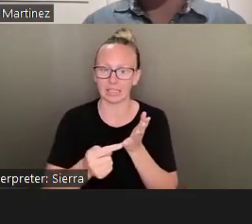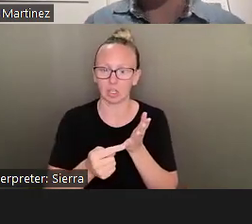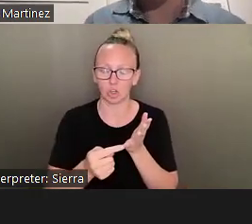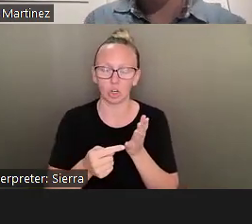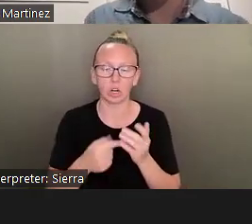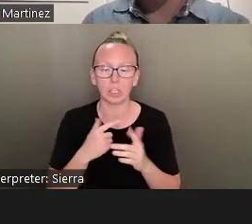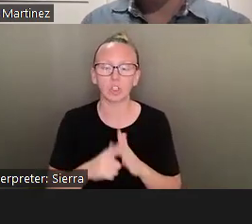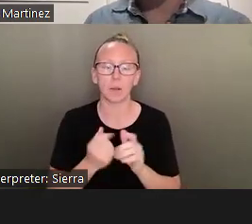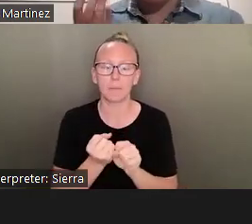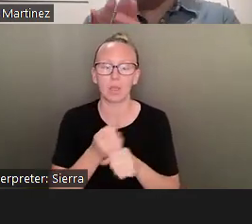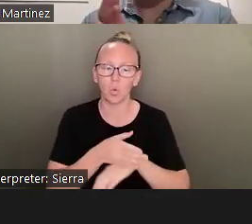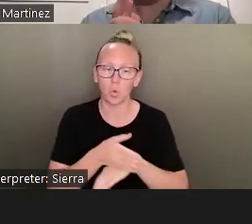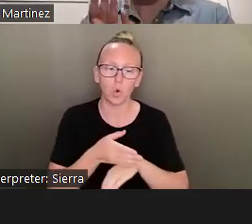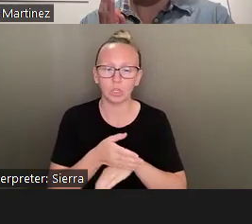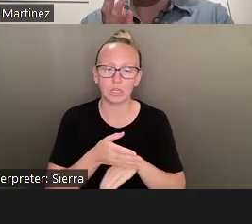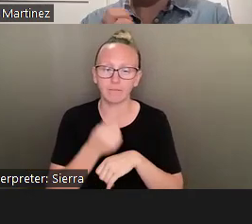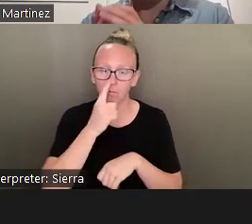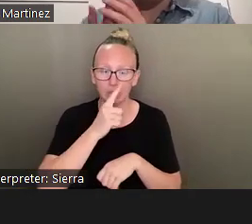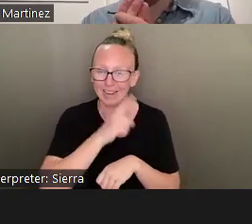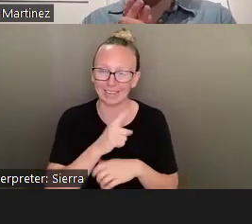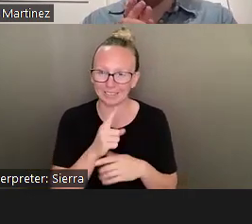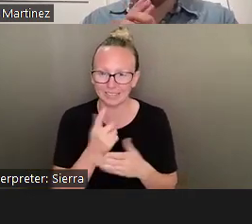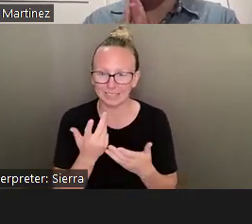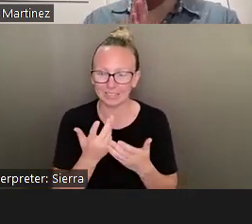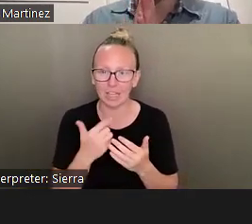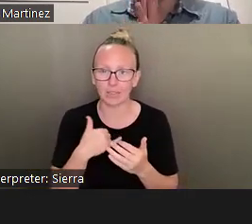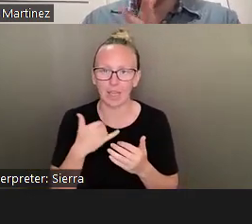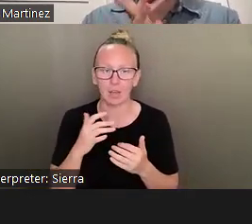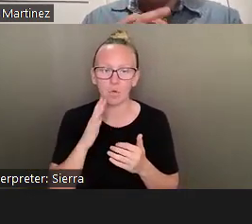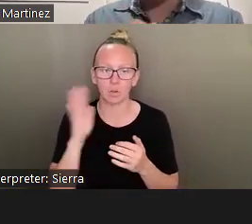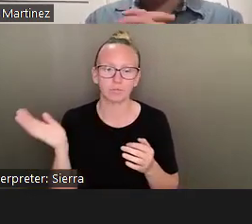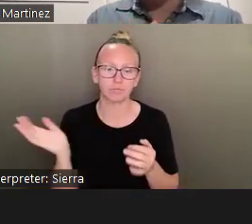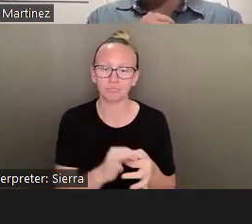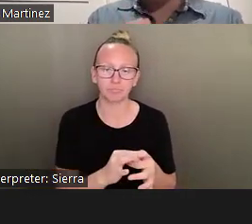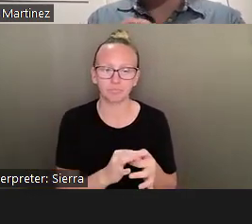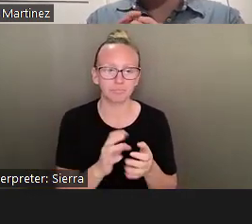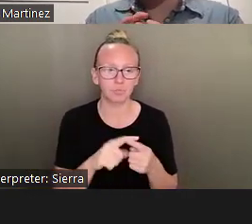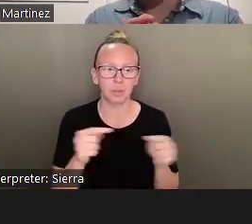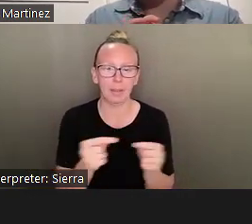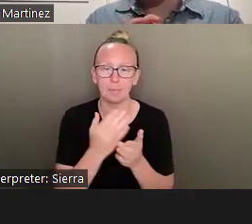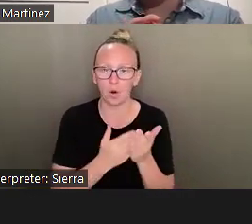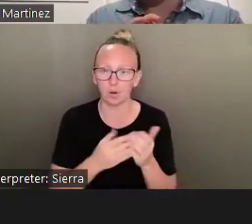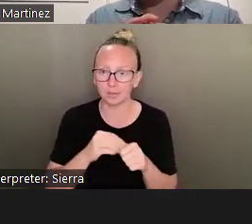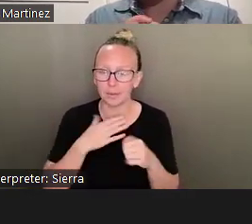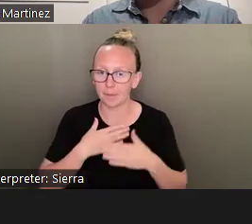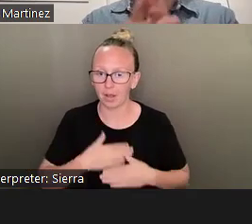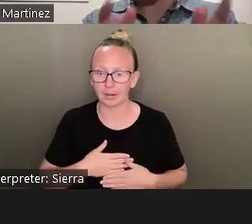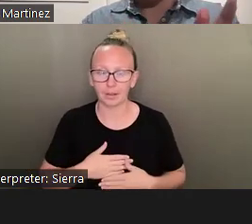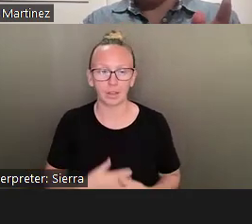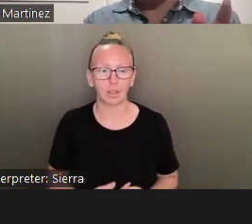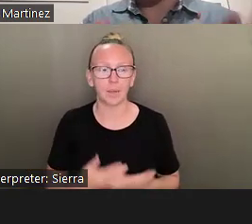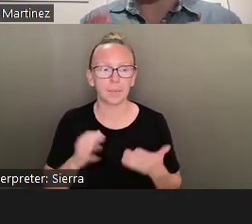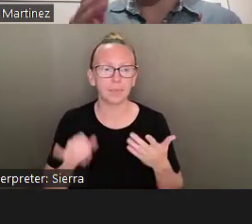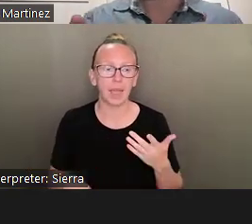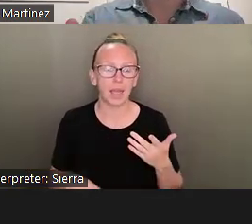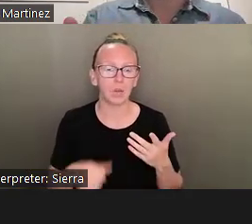way that mapped onto these pain points in my body. And they weren't meant to necessarily